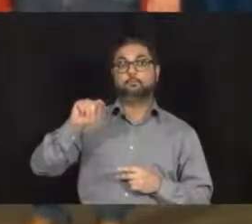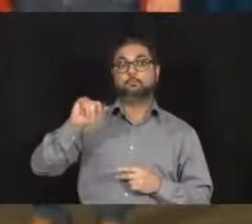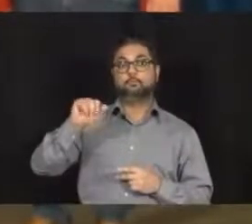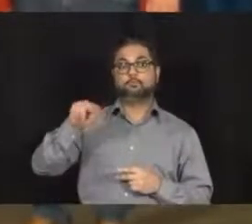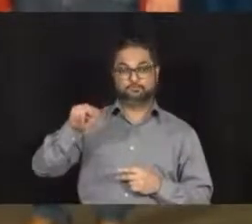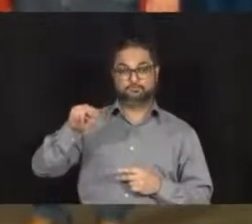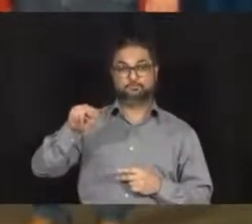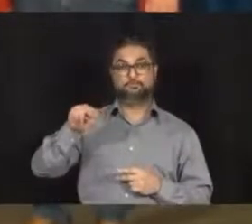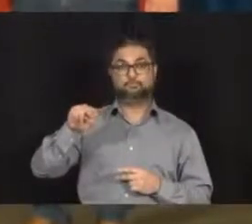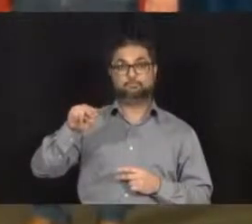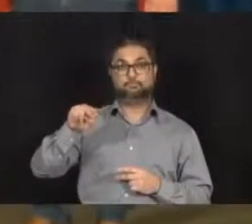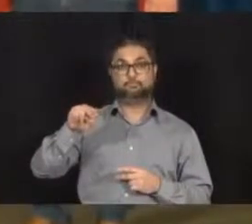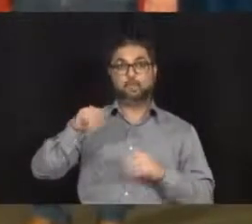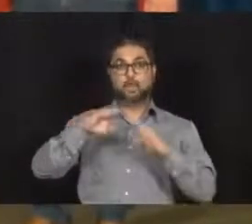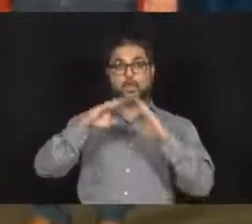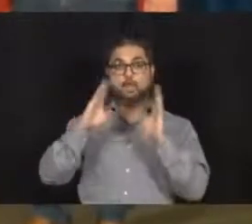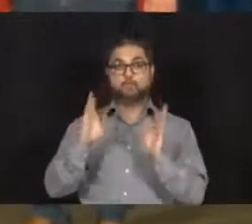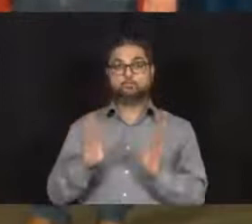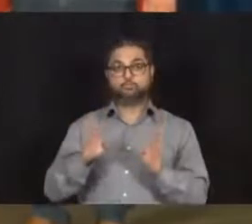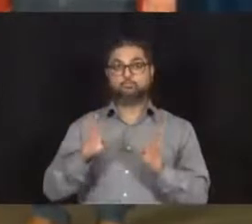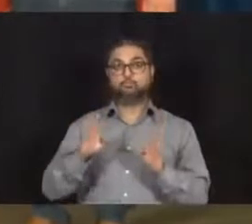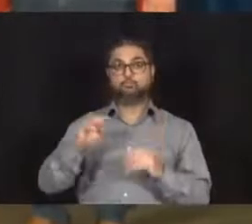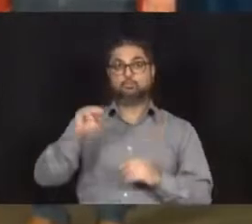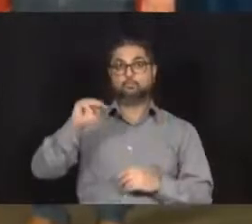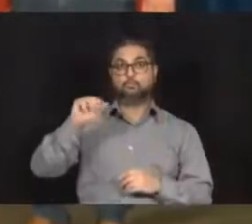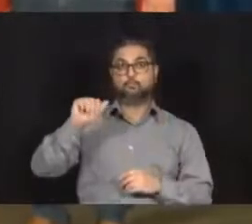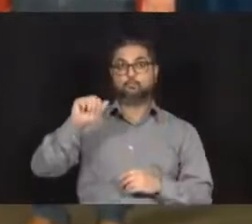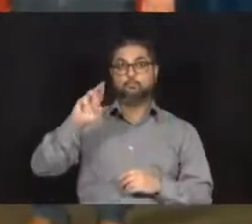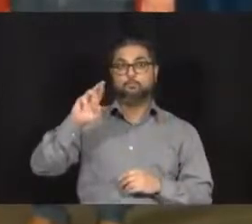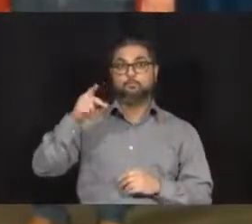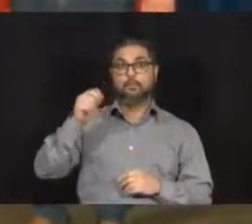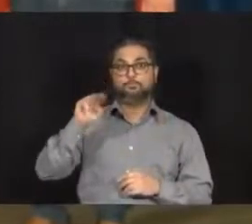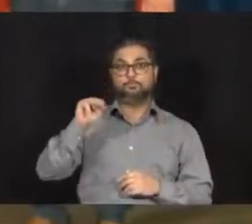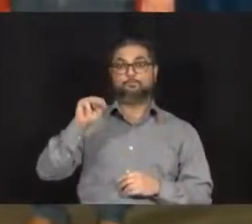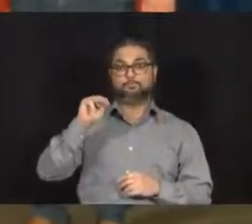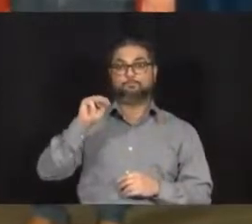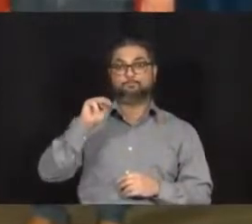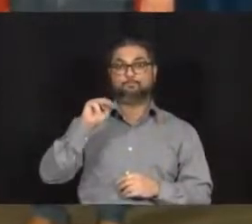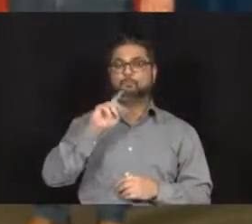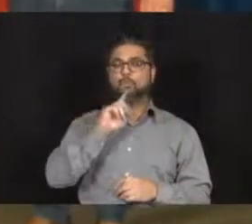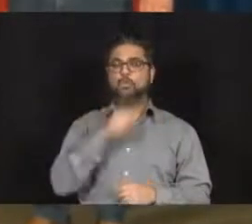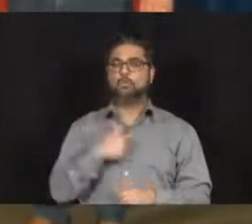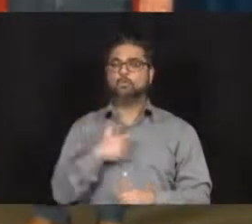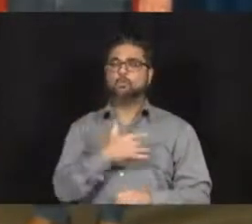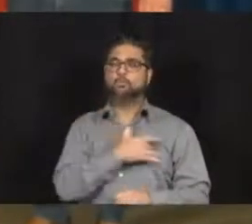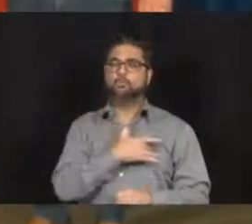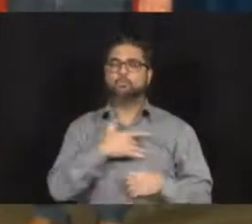truly heartbreaking because they are people's family members, their loved ones, and they are truly,